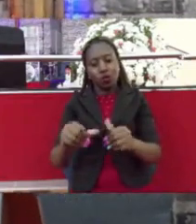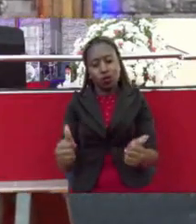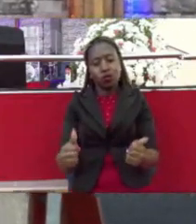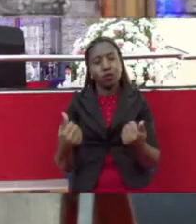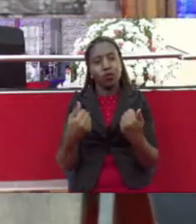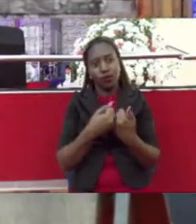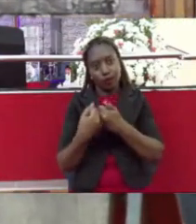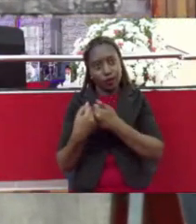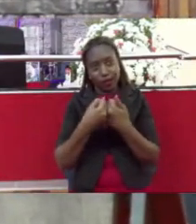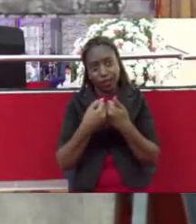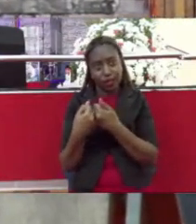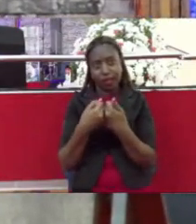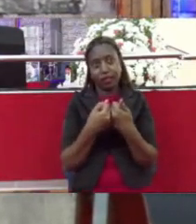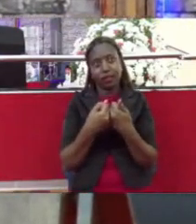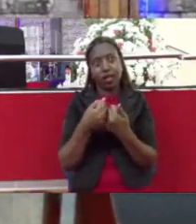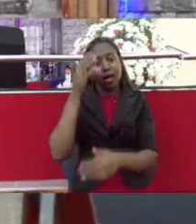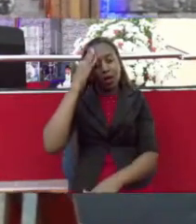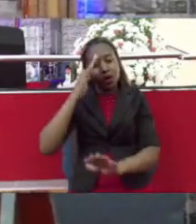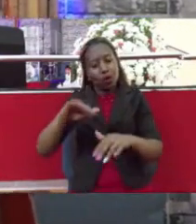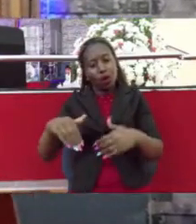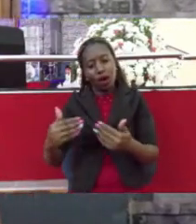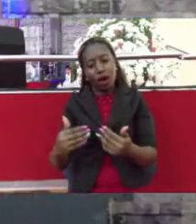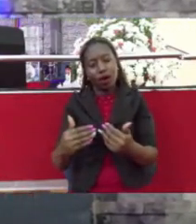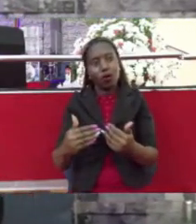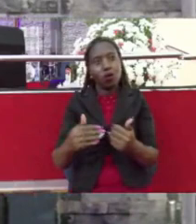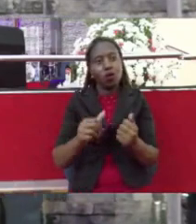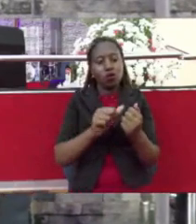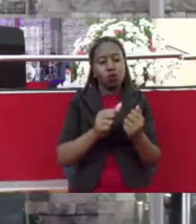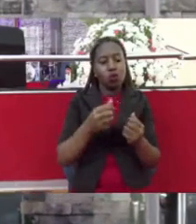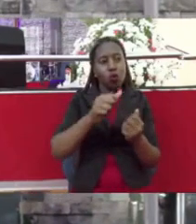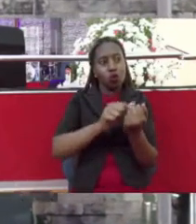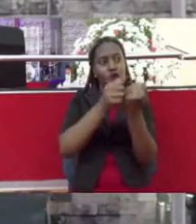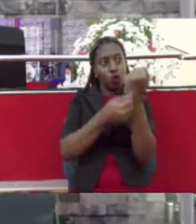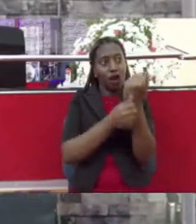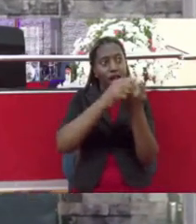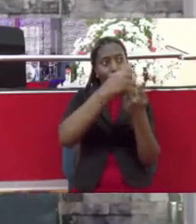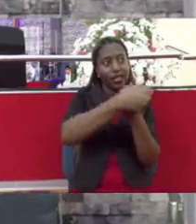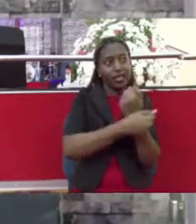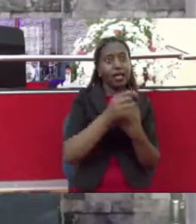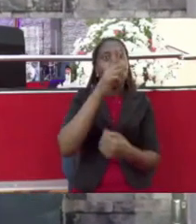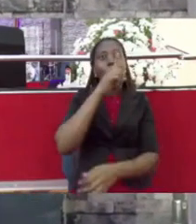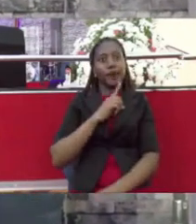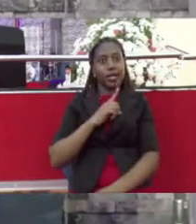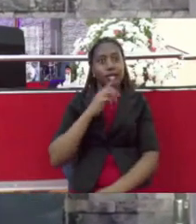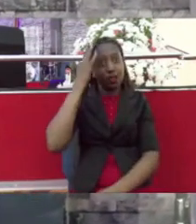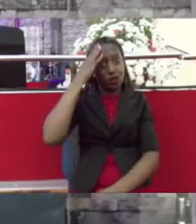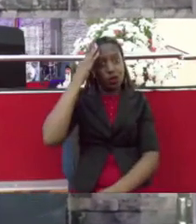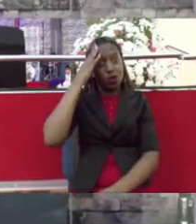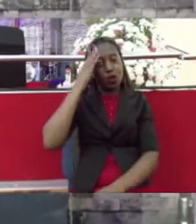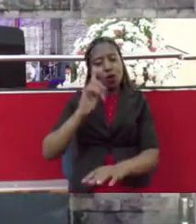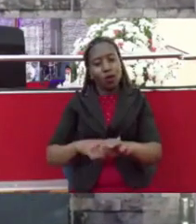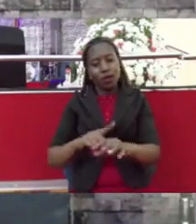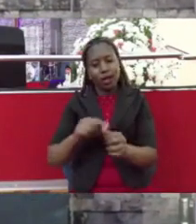vile tunavuna maharage. And when beans come, they are usually in a very big heap. Maharage